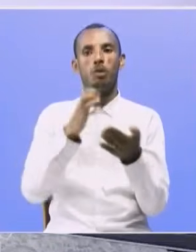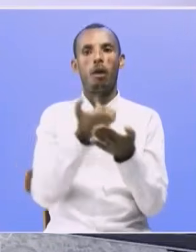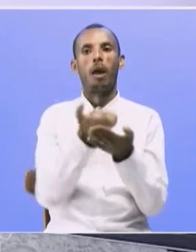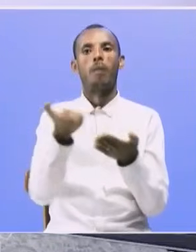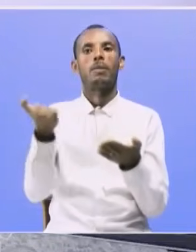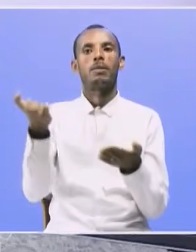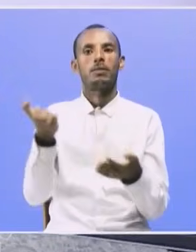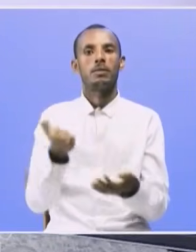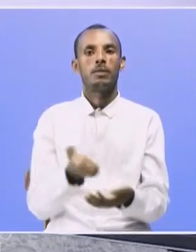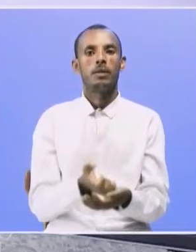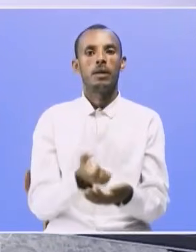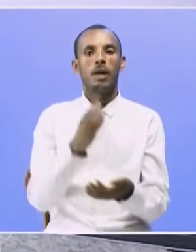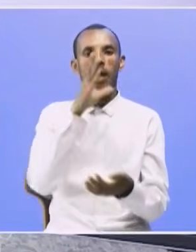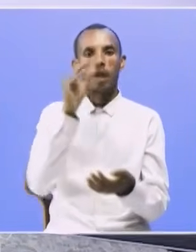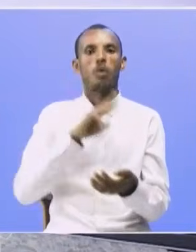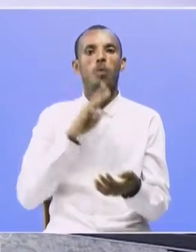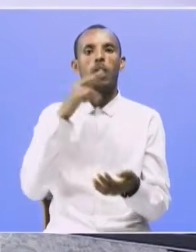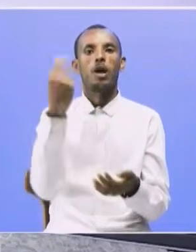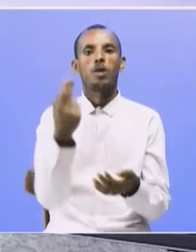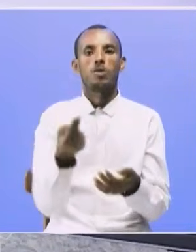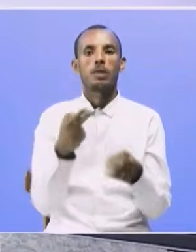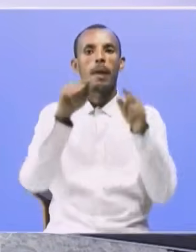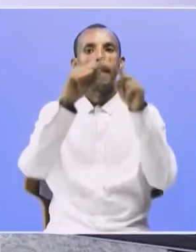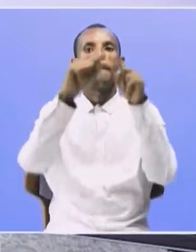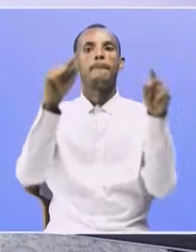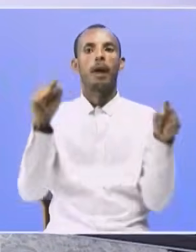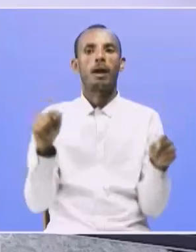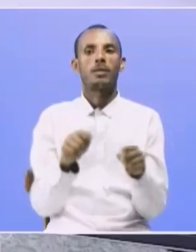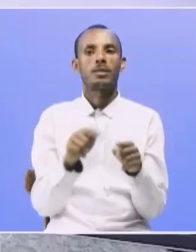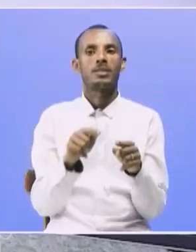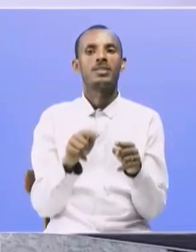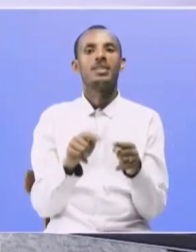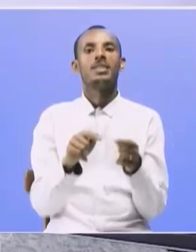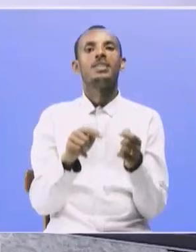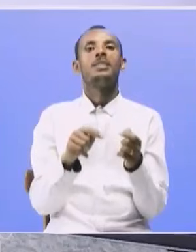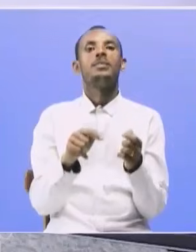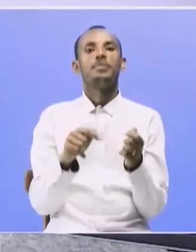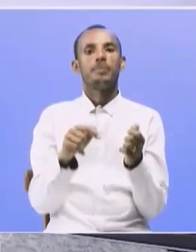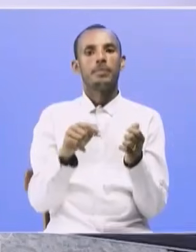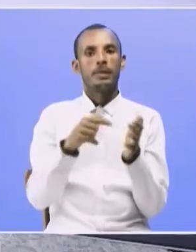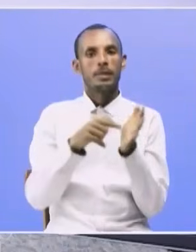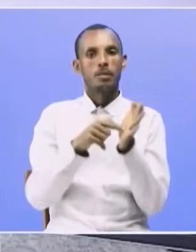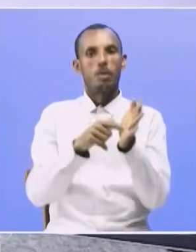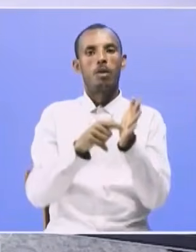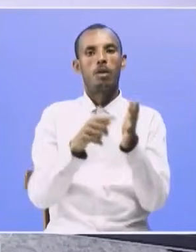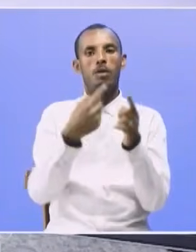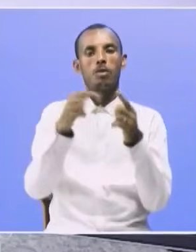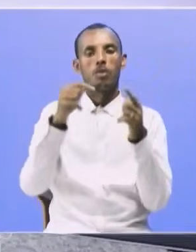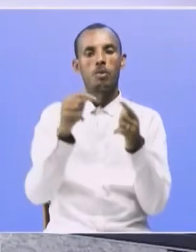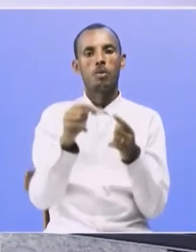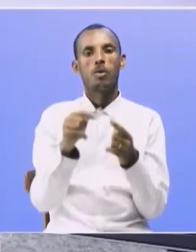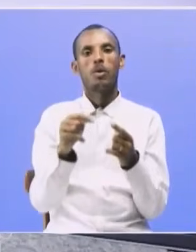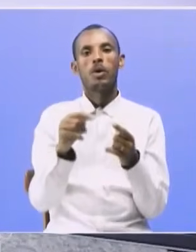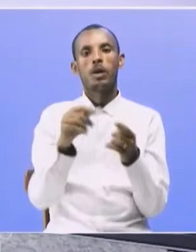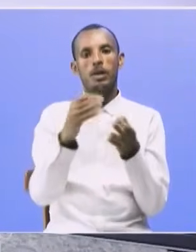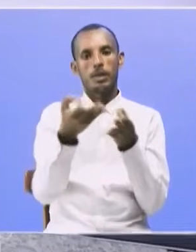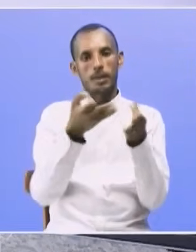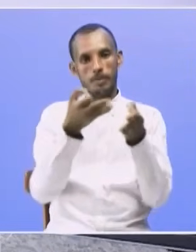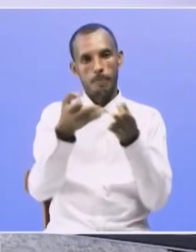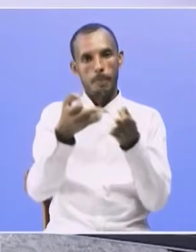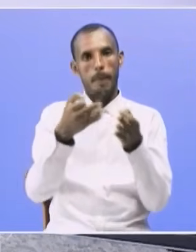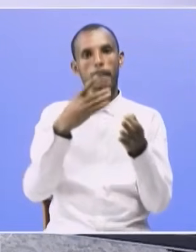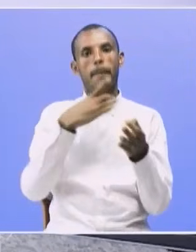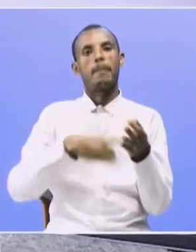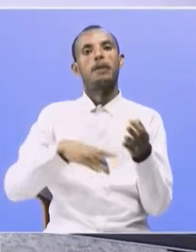set. And we use brass symbol to enclose the members of the set by